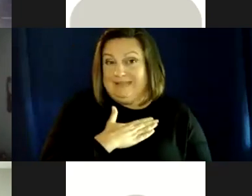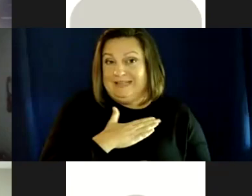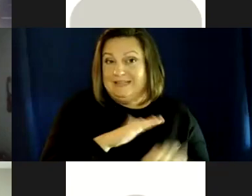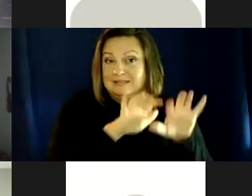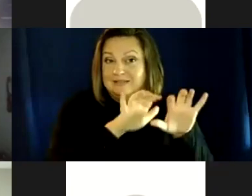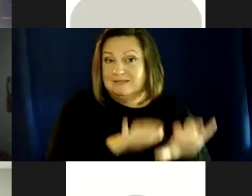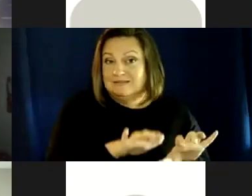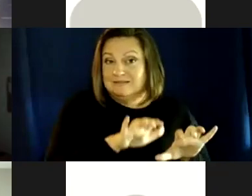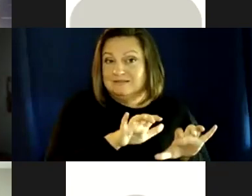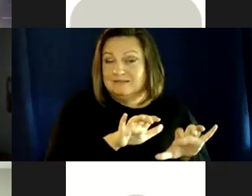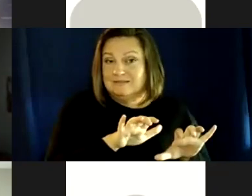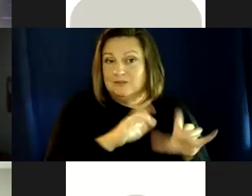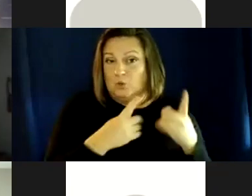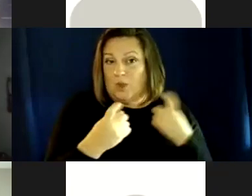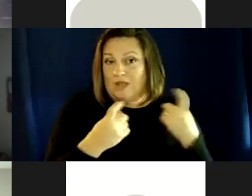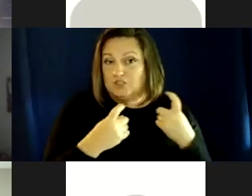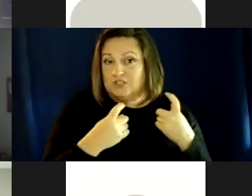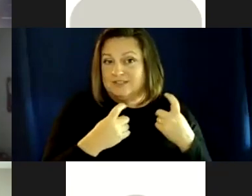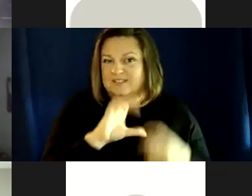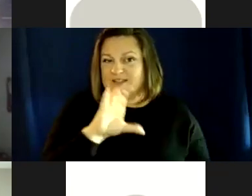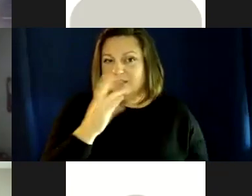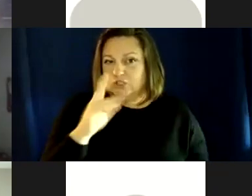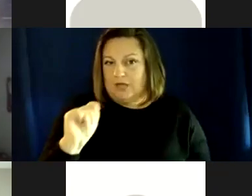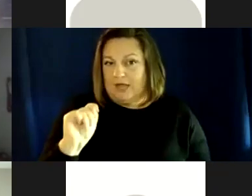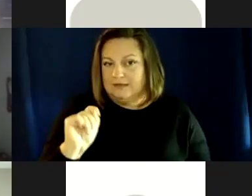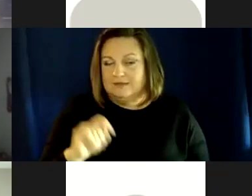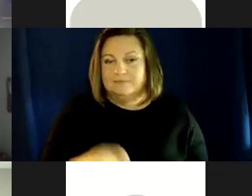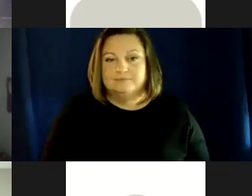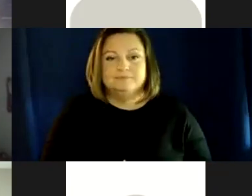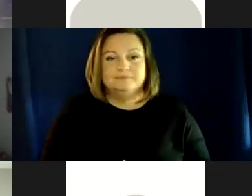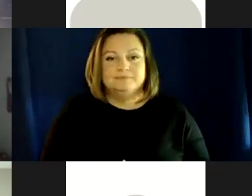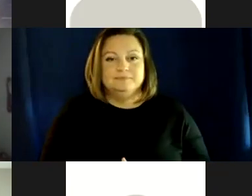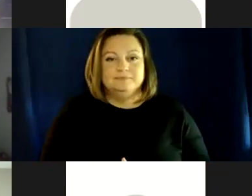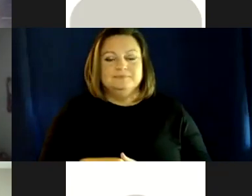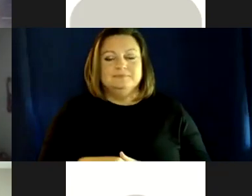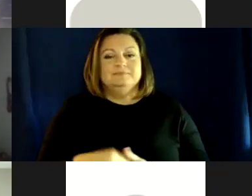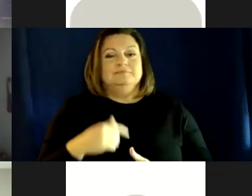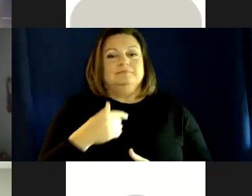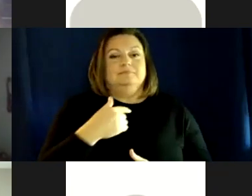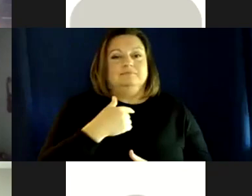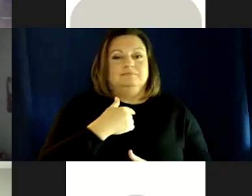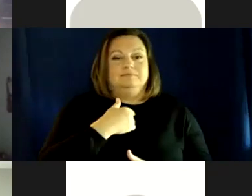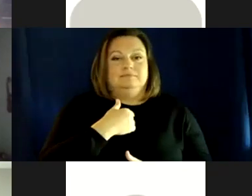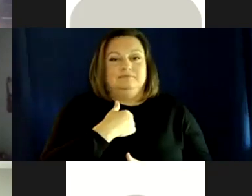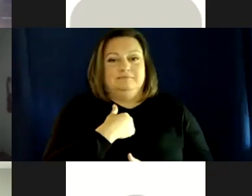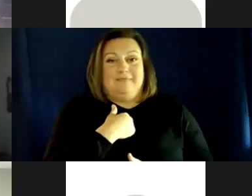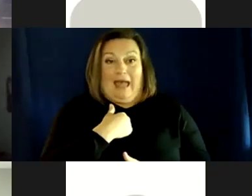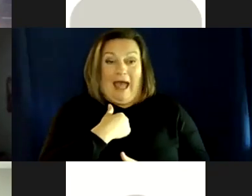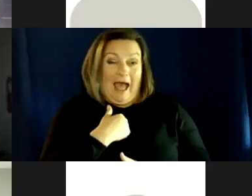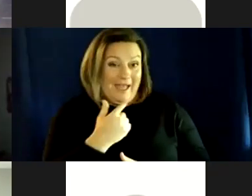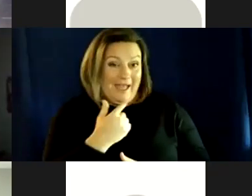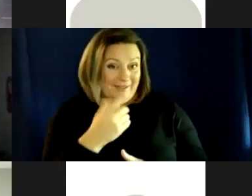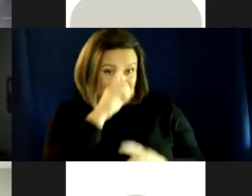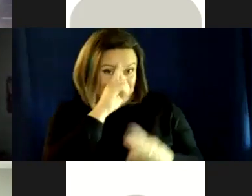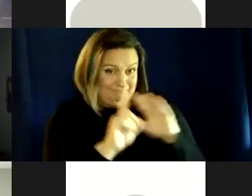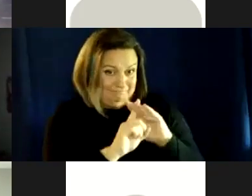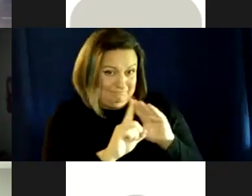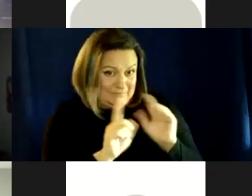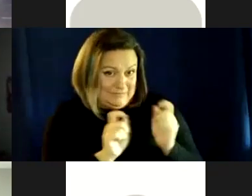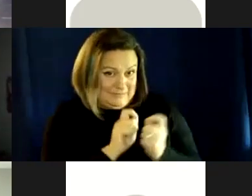chat. And I'm thinking of one specifically. Is that okay, Tobias? Please.